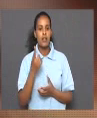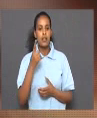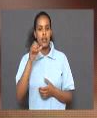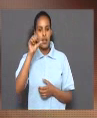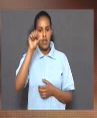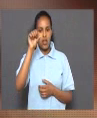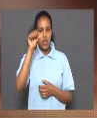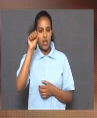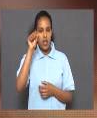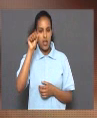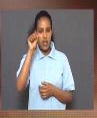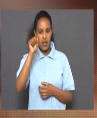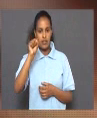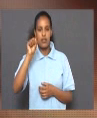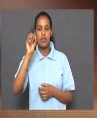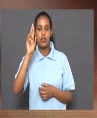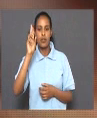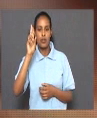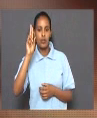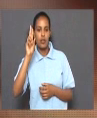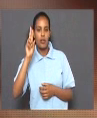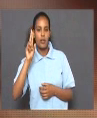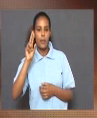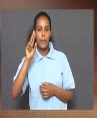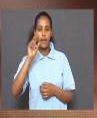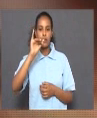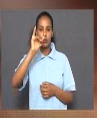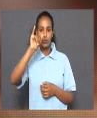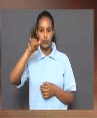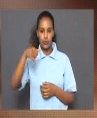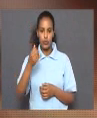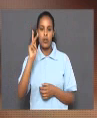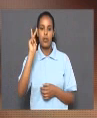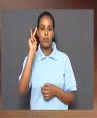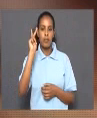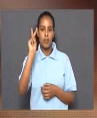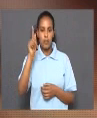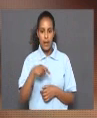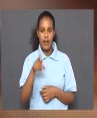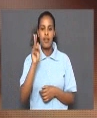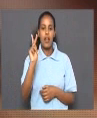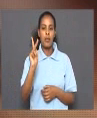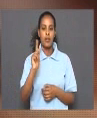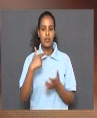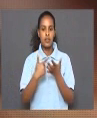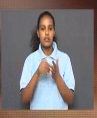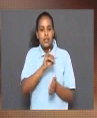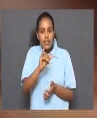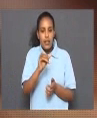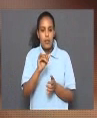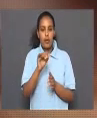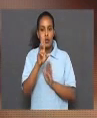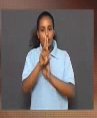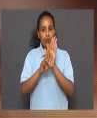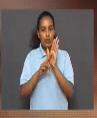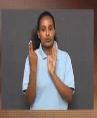The S1 unit for entropy is joule per Kelvin. This is the same